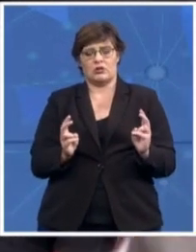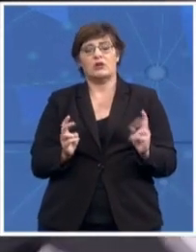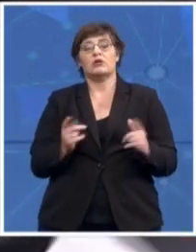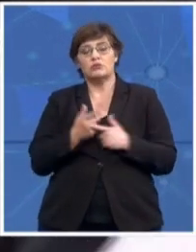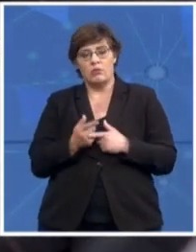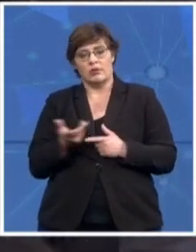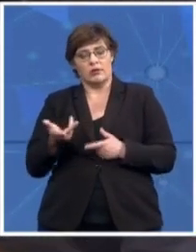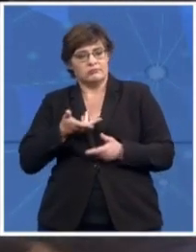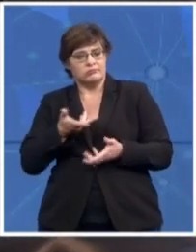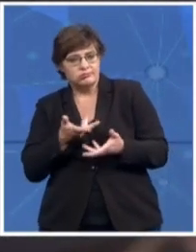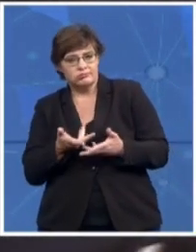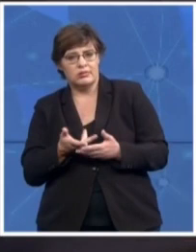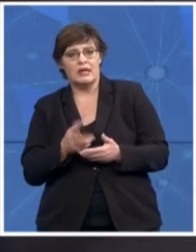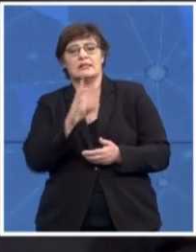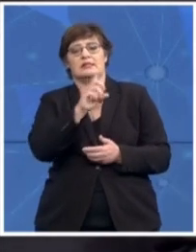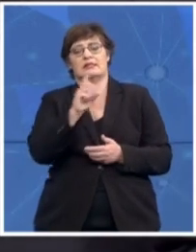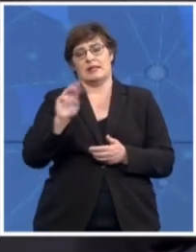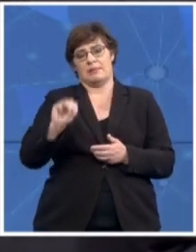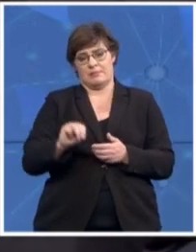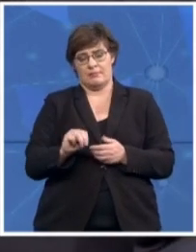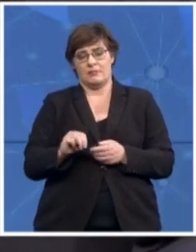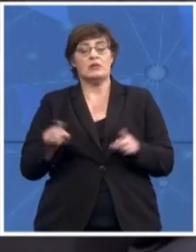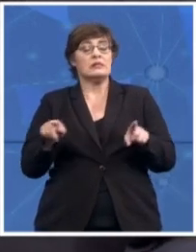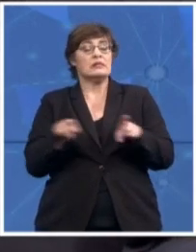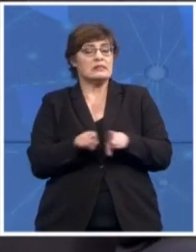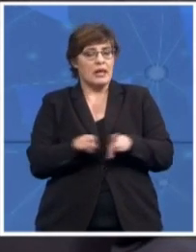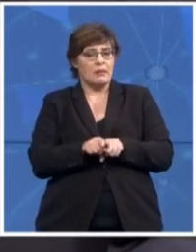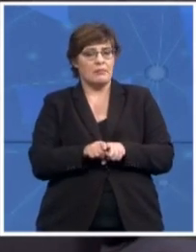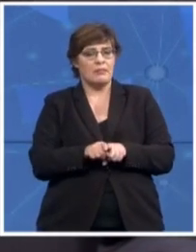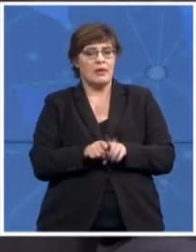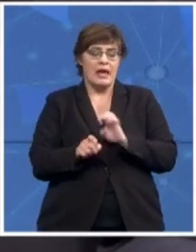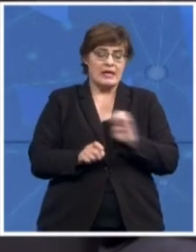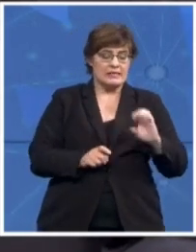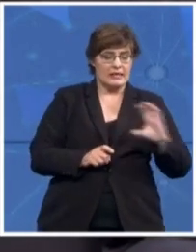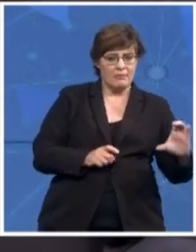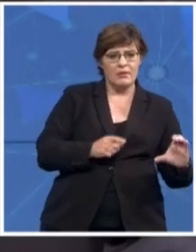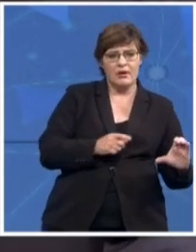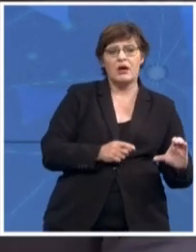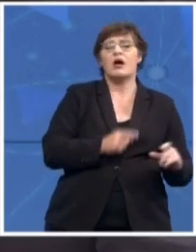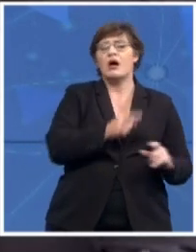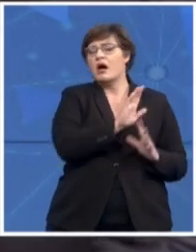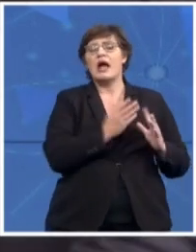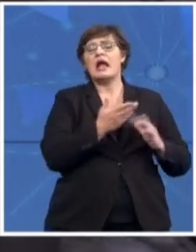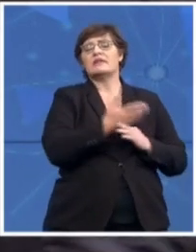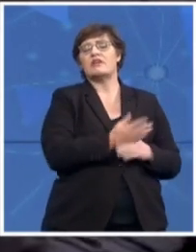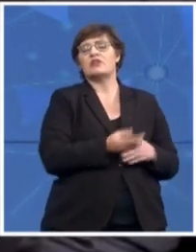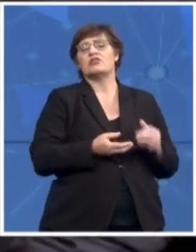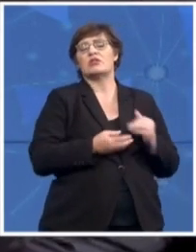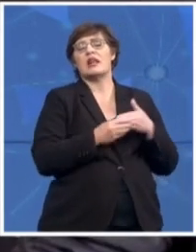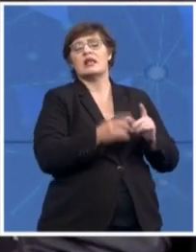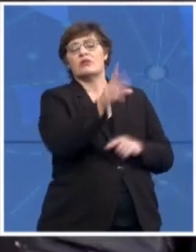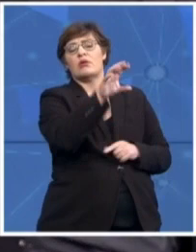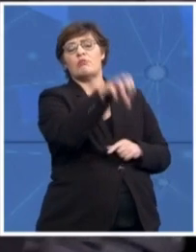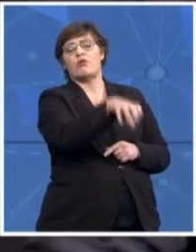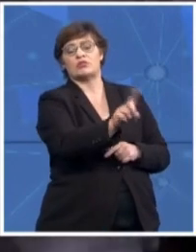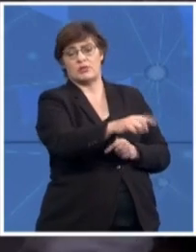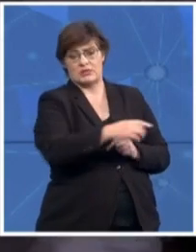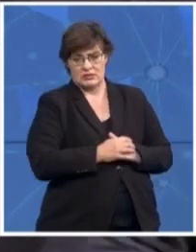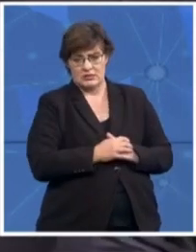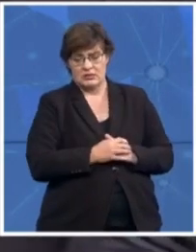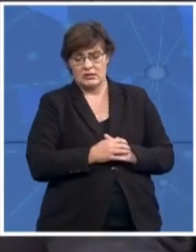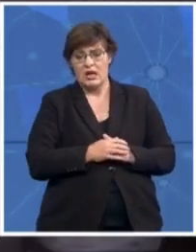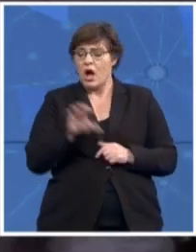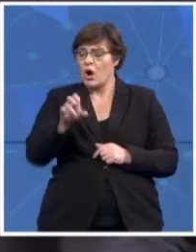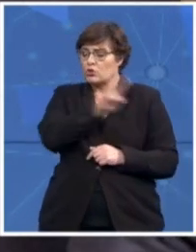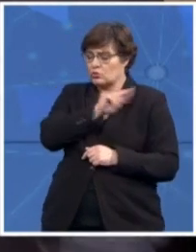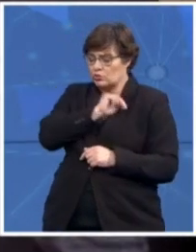by being able to speak to the Eastern Cape, what interventions are they leading in that province and KwaZulu-Natal, and basically bouncing off ideas and speaking